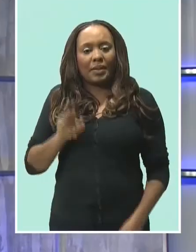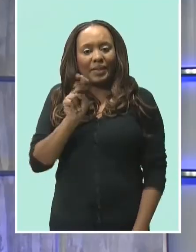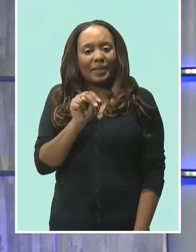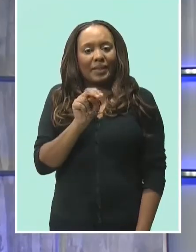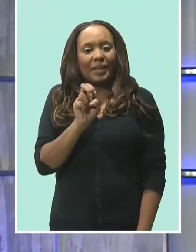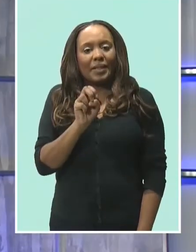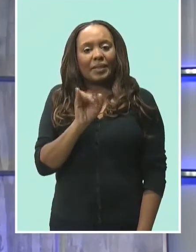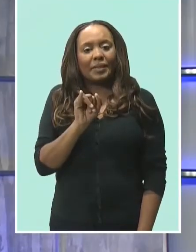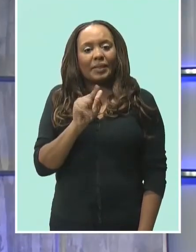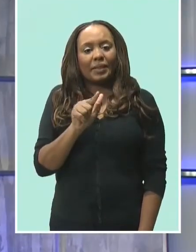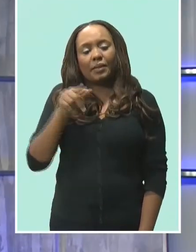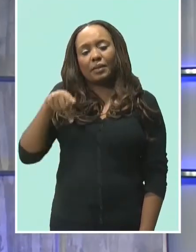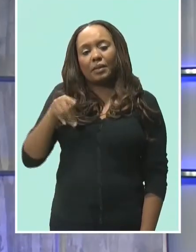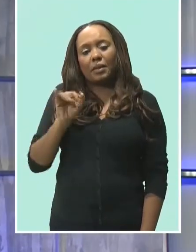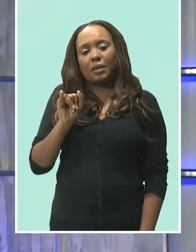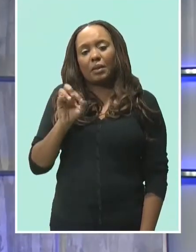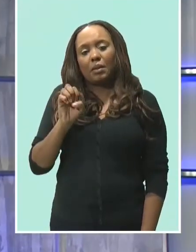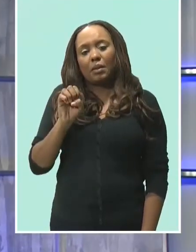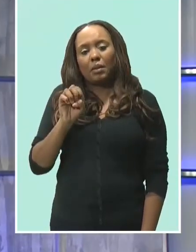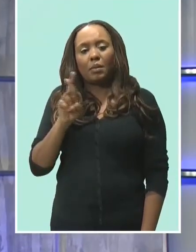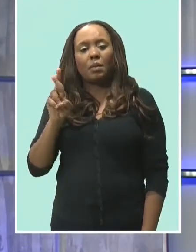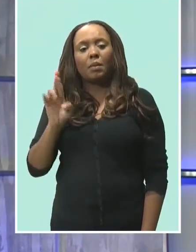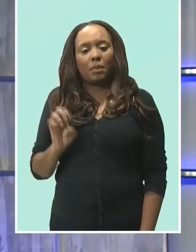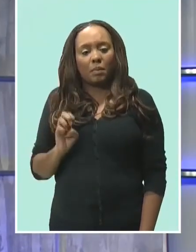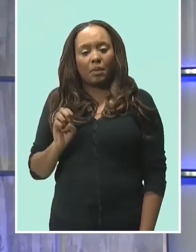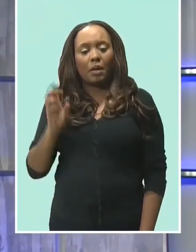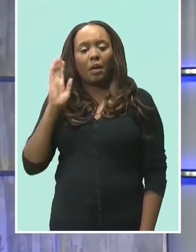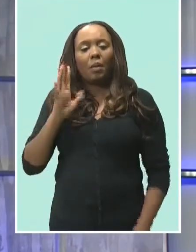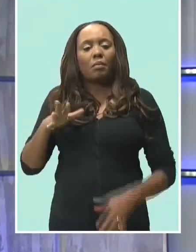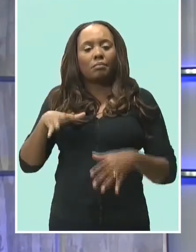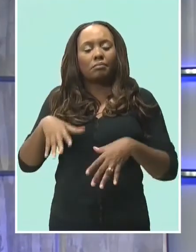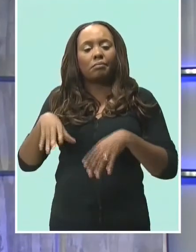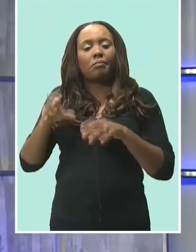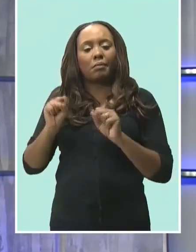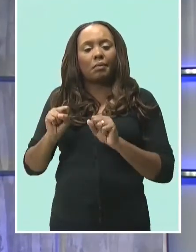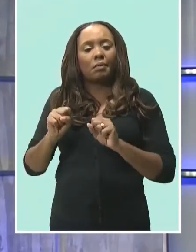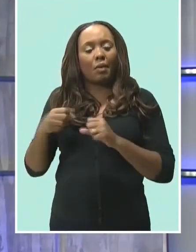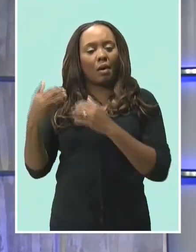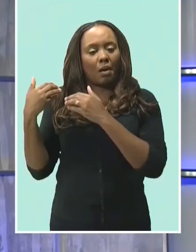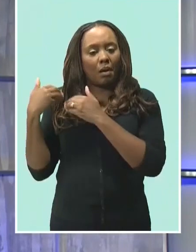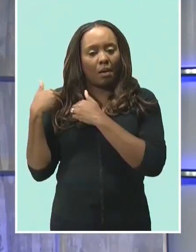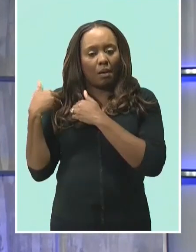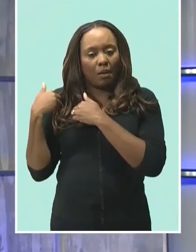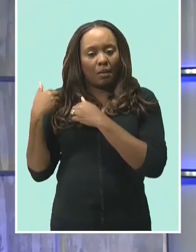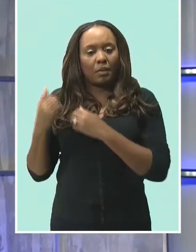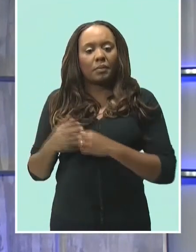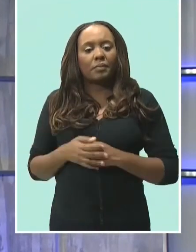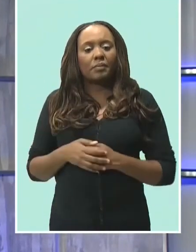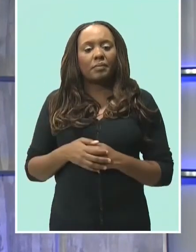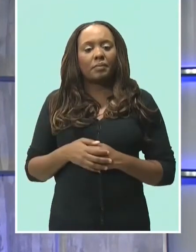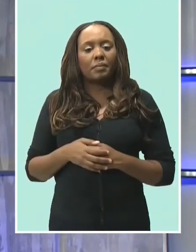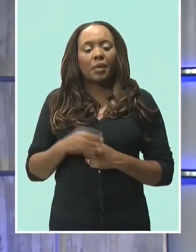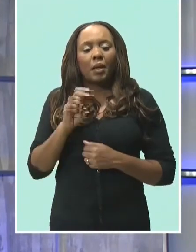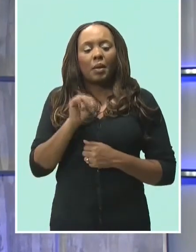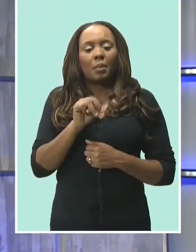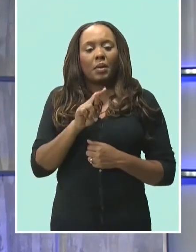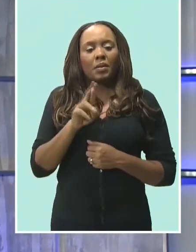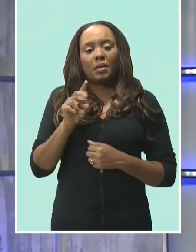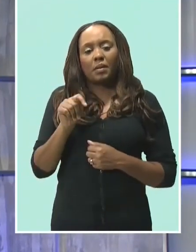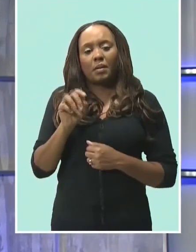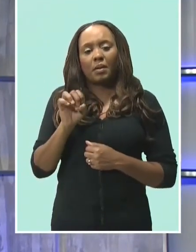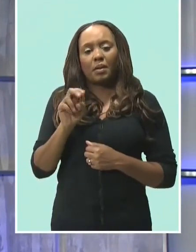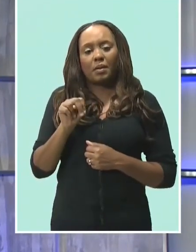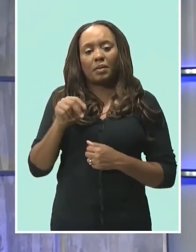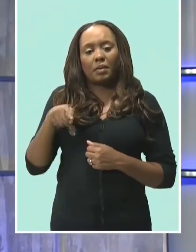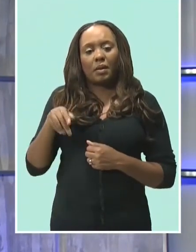current G77 coordinator in the permanent mission of Guyana, will assume responsibility for the G77 chairmanship. Mr.